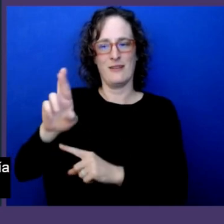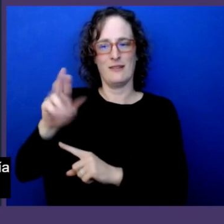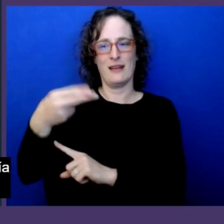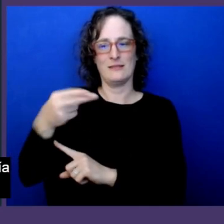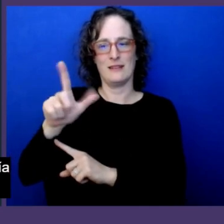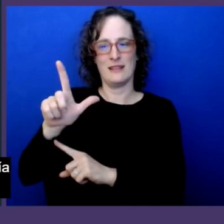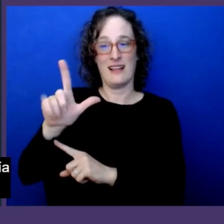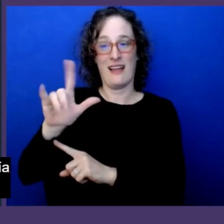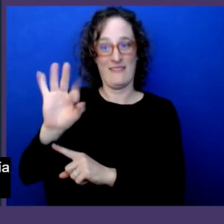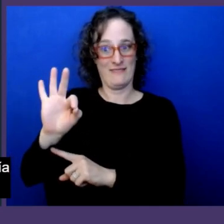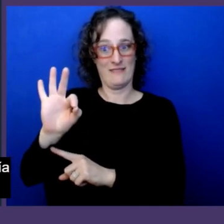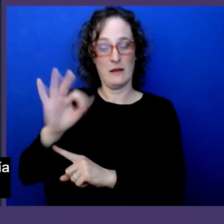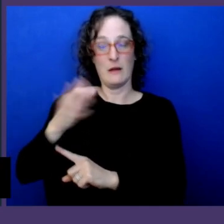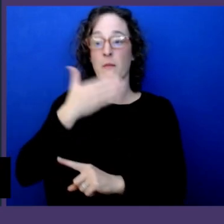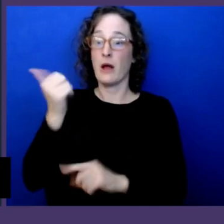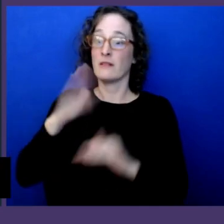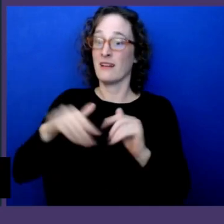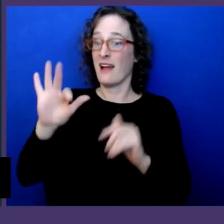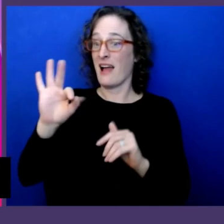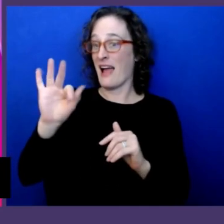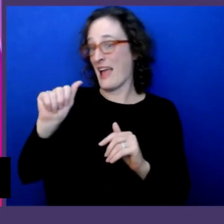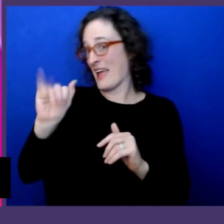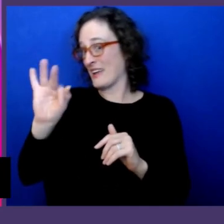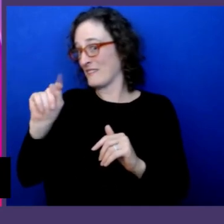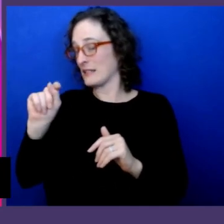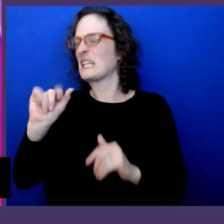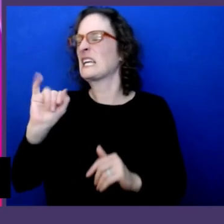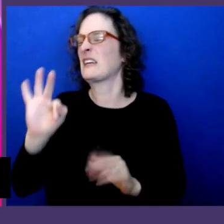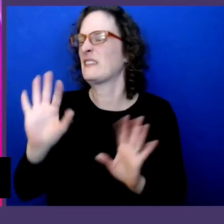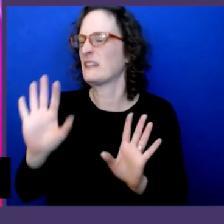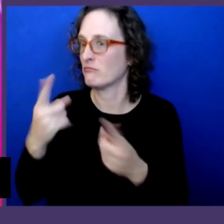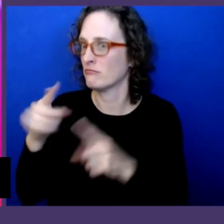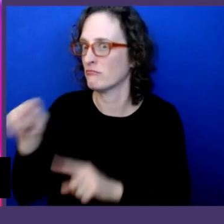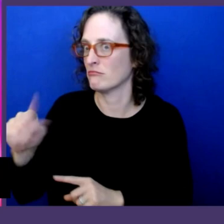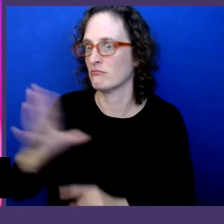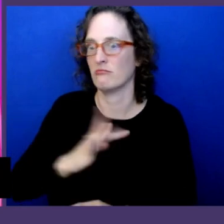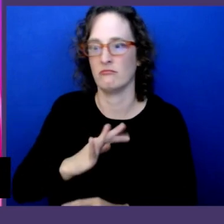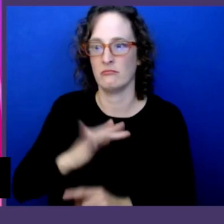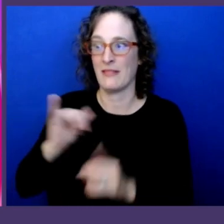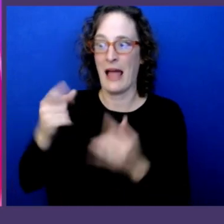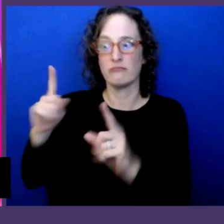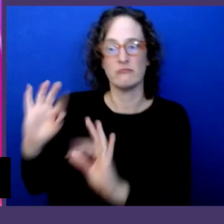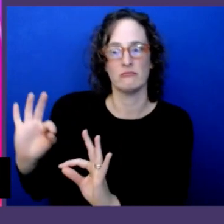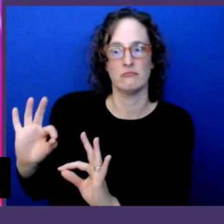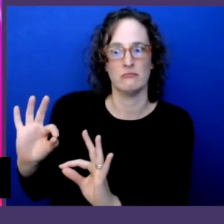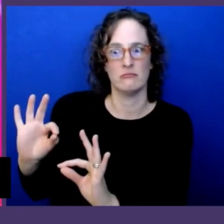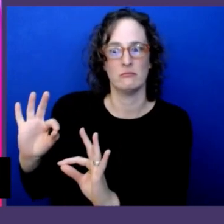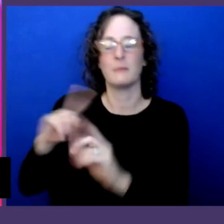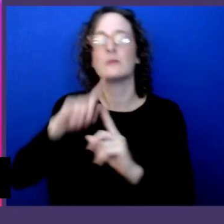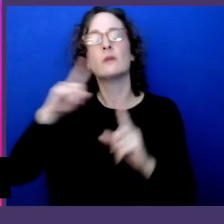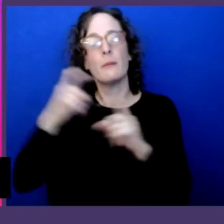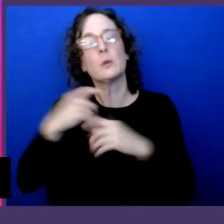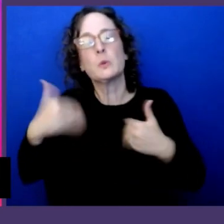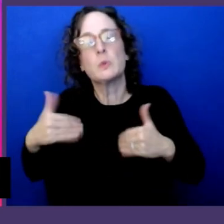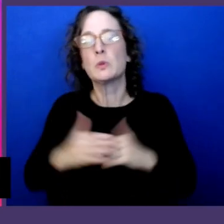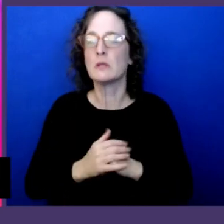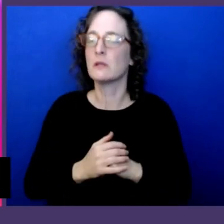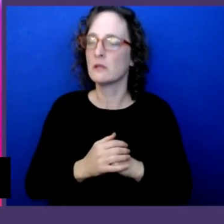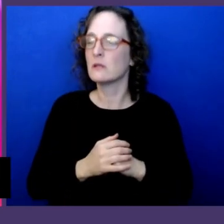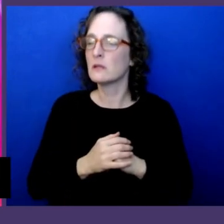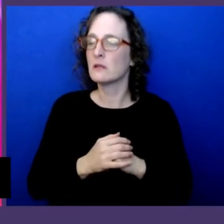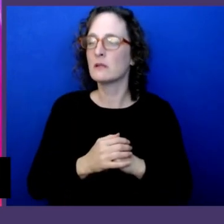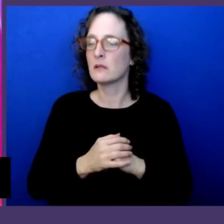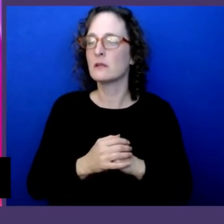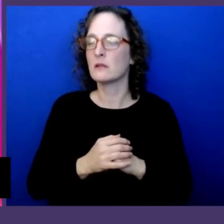But again, this is pretty involved, I would say. And to optimize your costs, try to explore lower capacity models or shorter